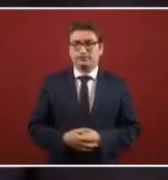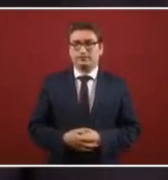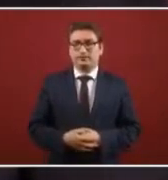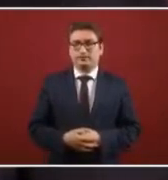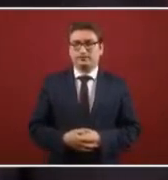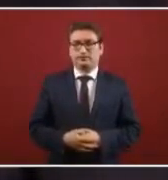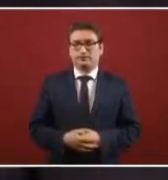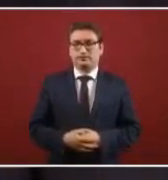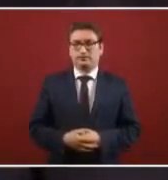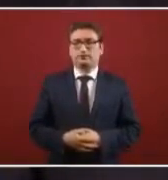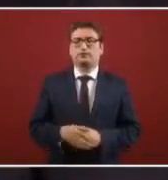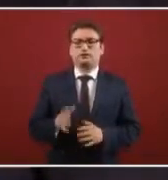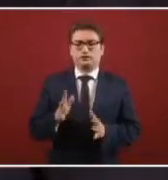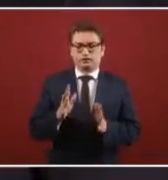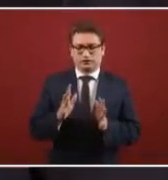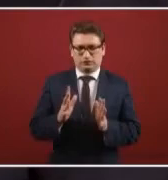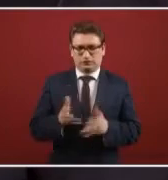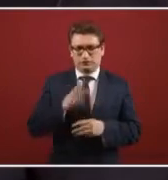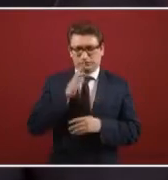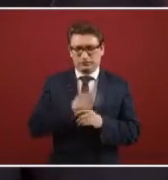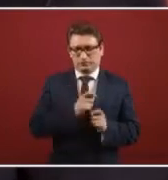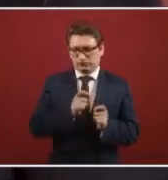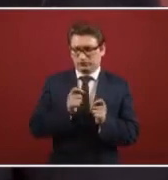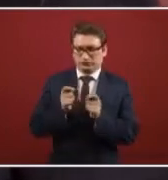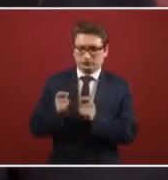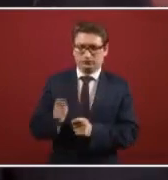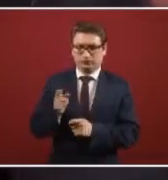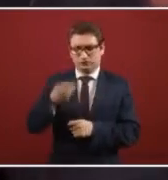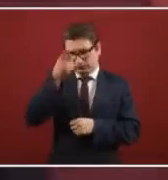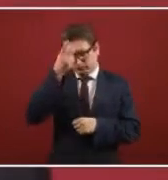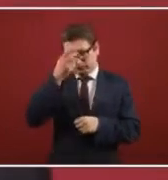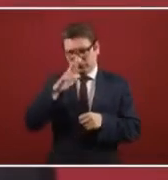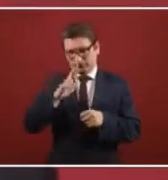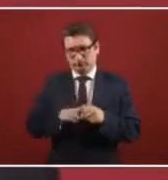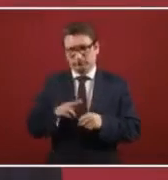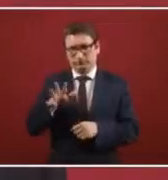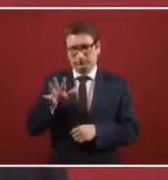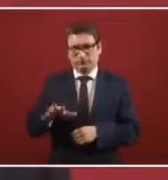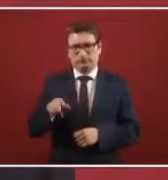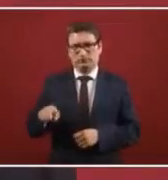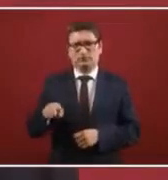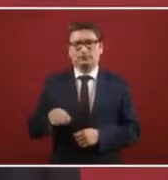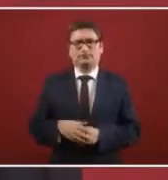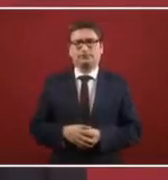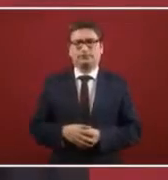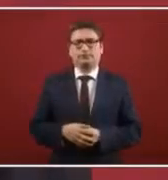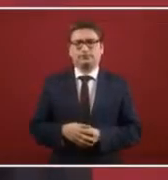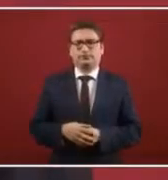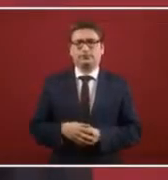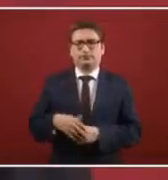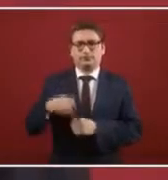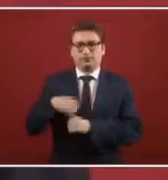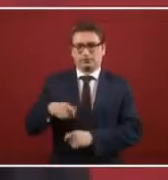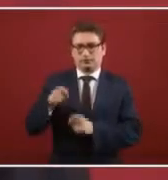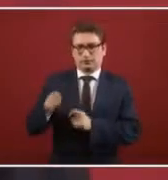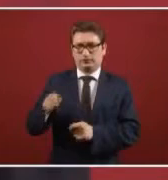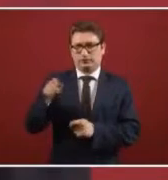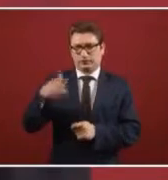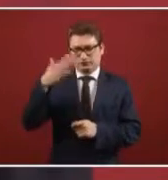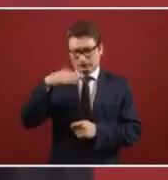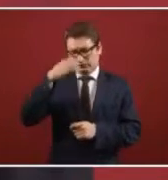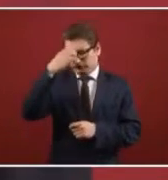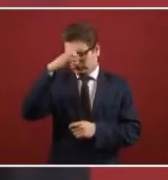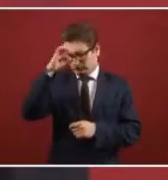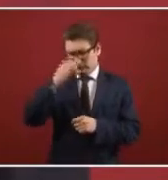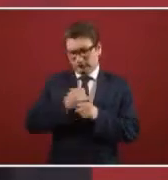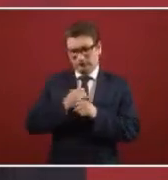Ya se nombró I've already named a un director ejecutivo. a director, executive Es director. un académico It's an academic de